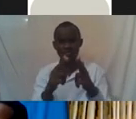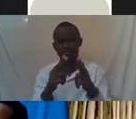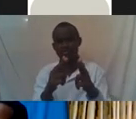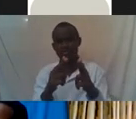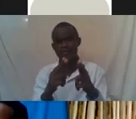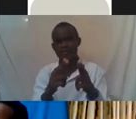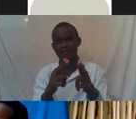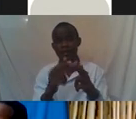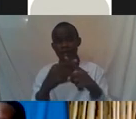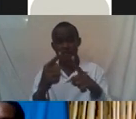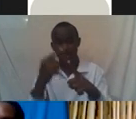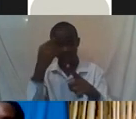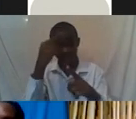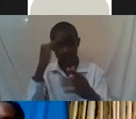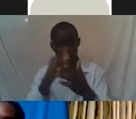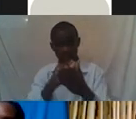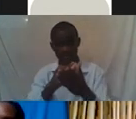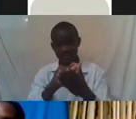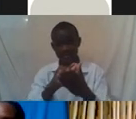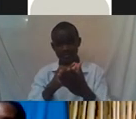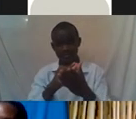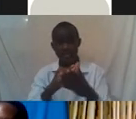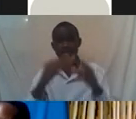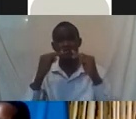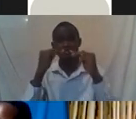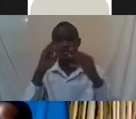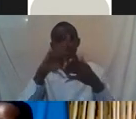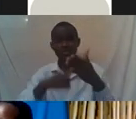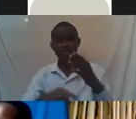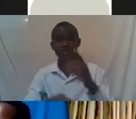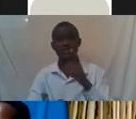I think the takeaway point for us is you're